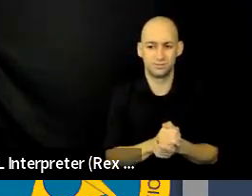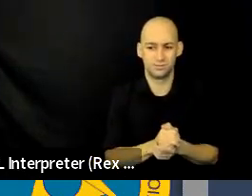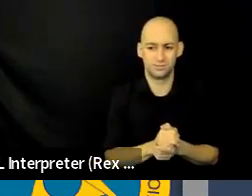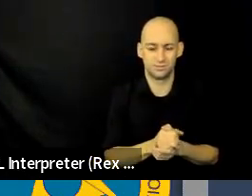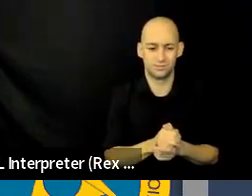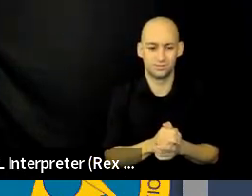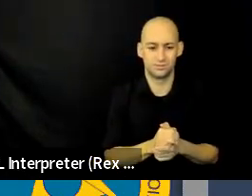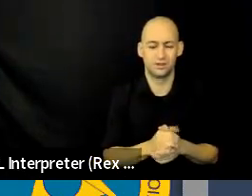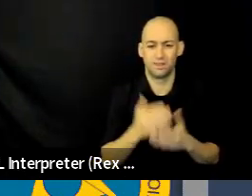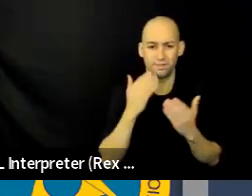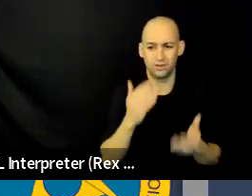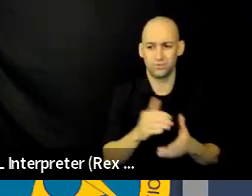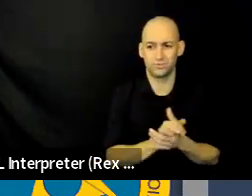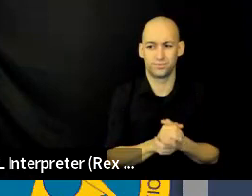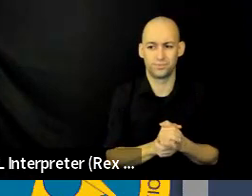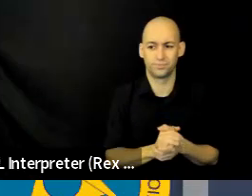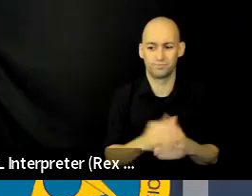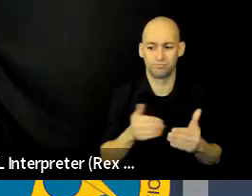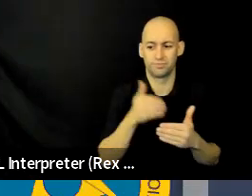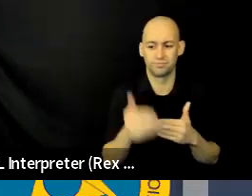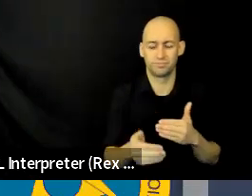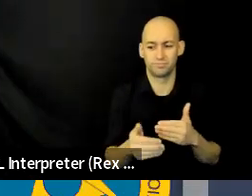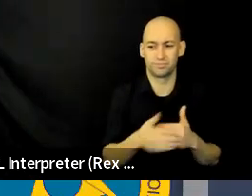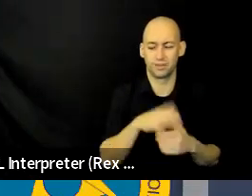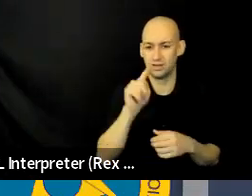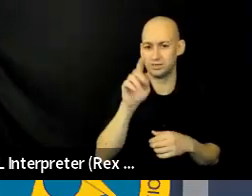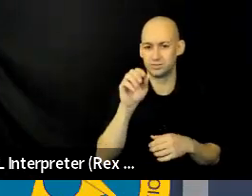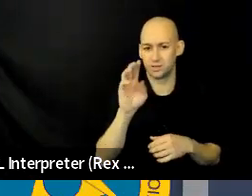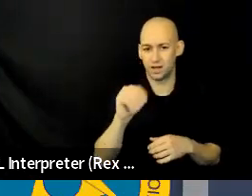Thank you. Up next, we have Tom McDonald.